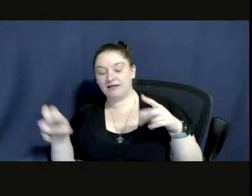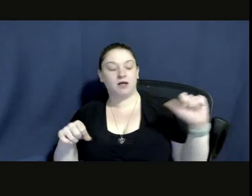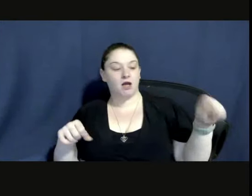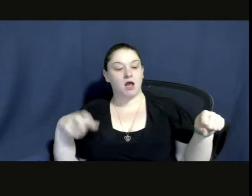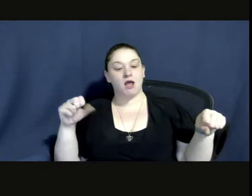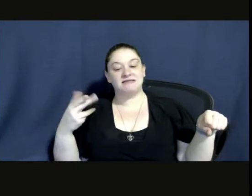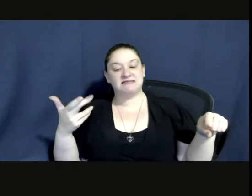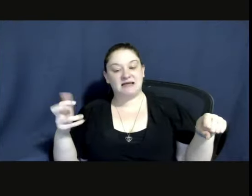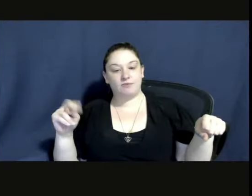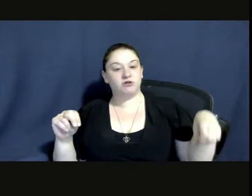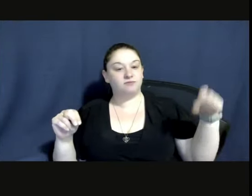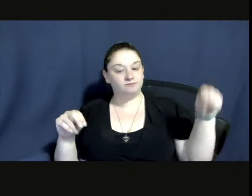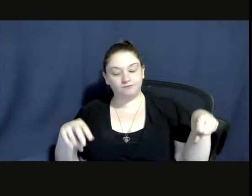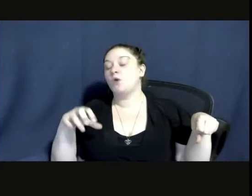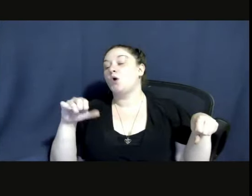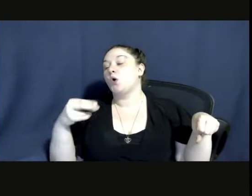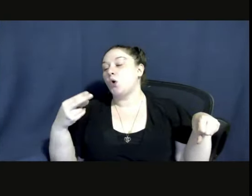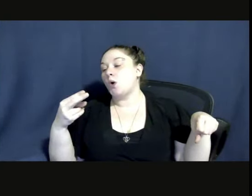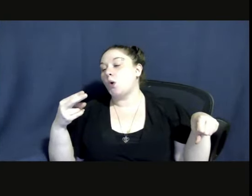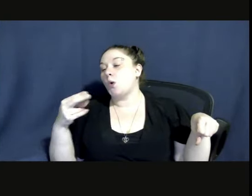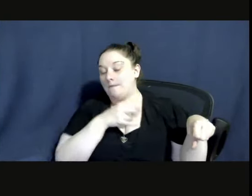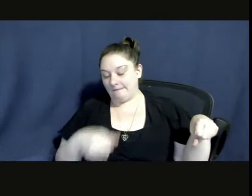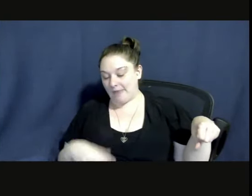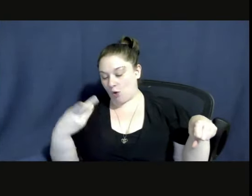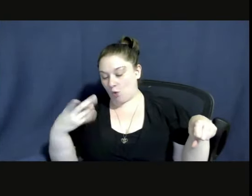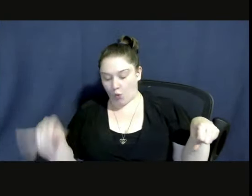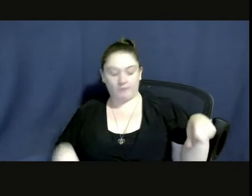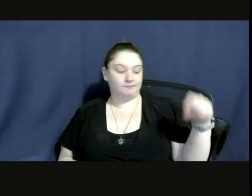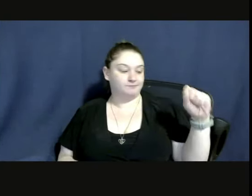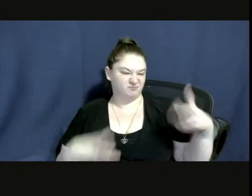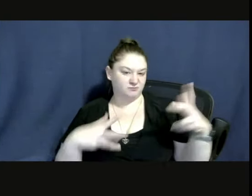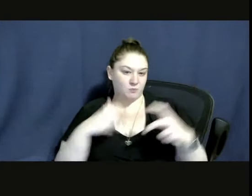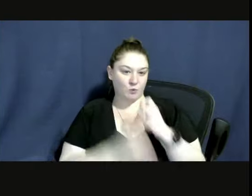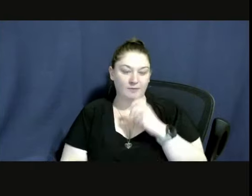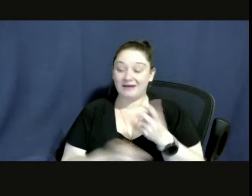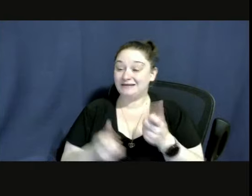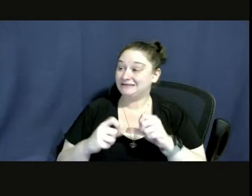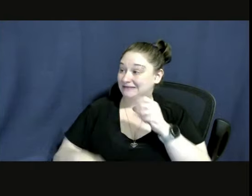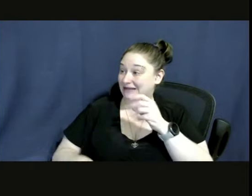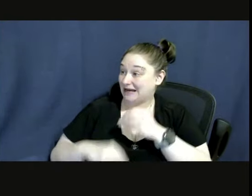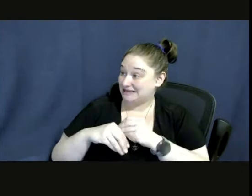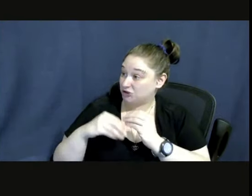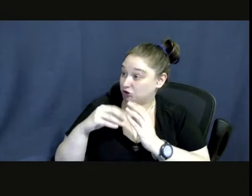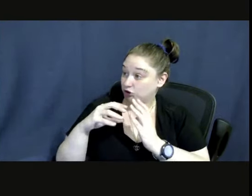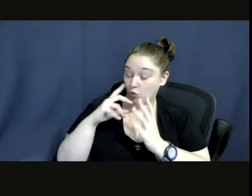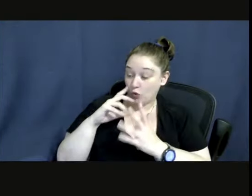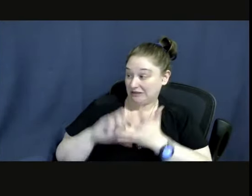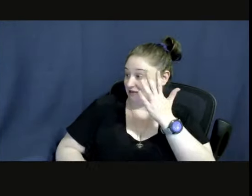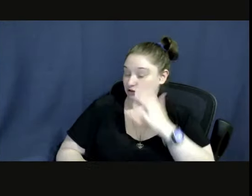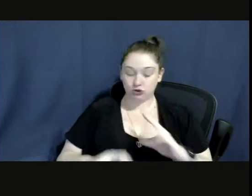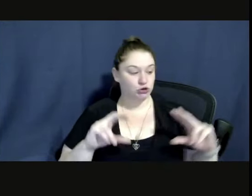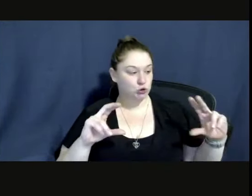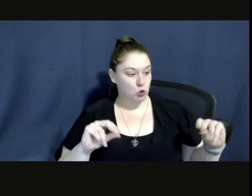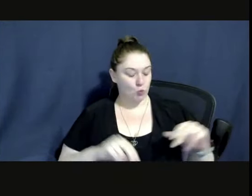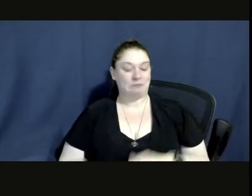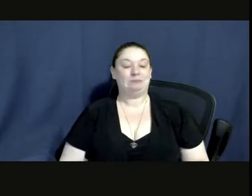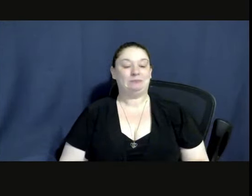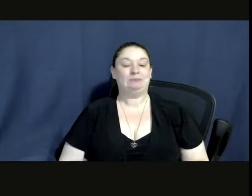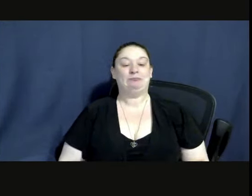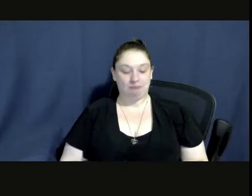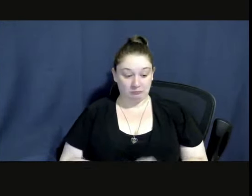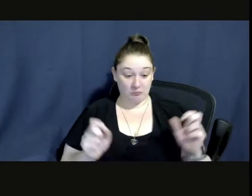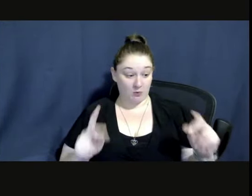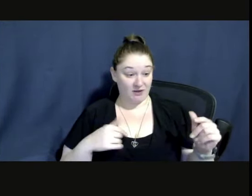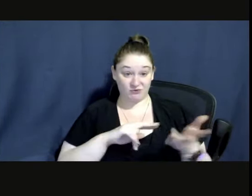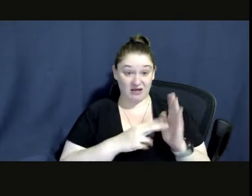Hoyok. Aye, motion passes. Counselor Stapleton, do we have any additions or deletions to the agenda? No. All right. So that takes us